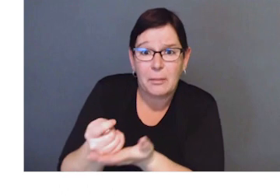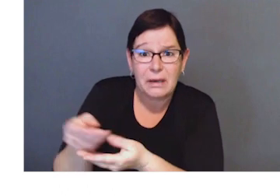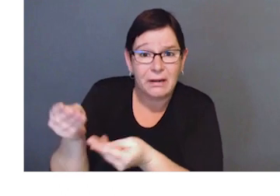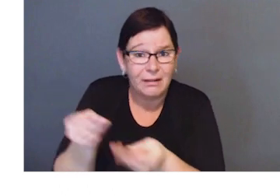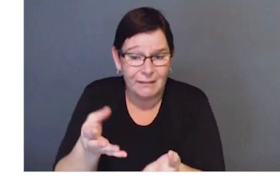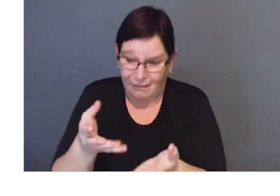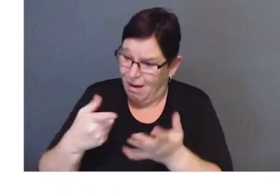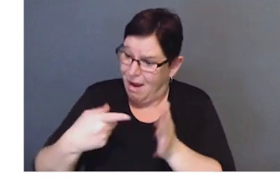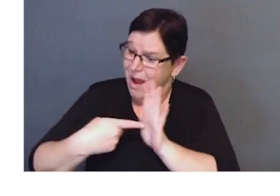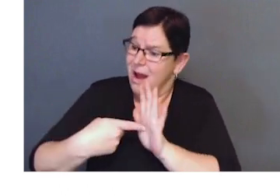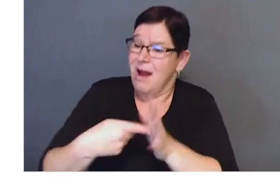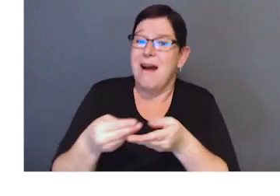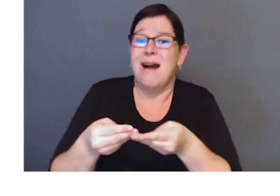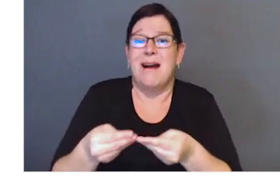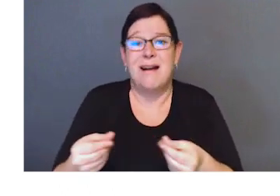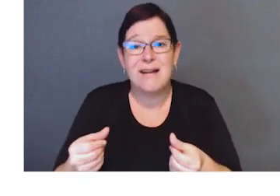slide.